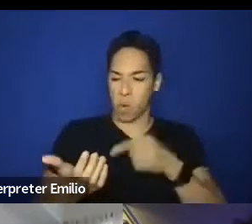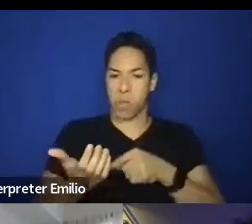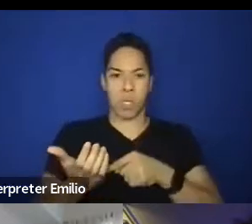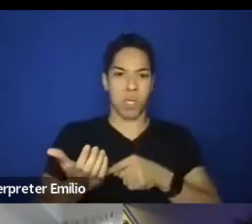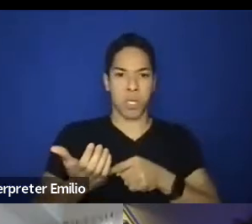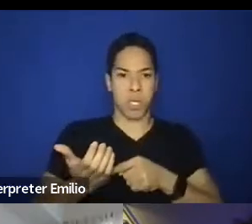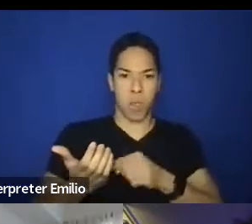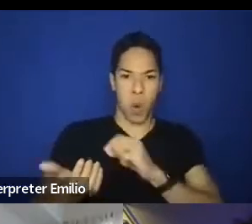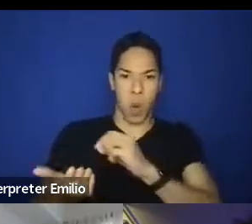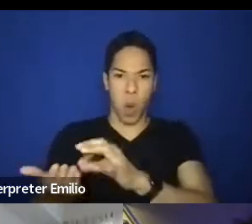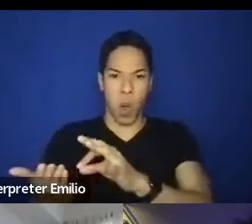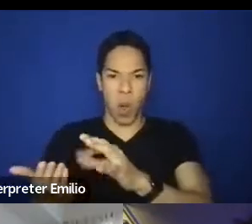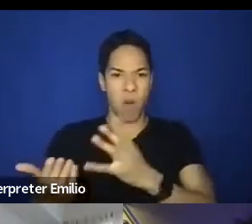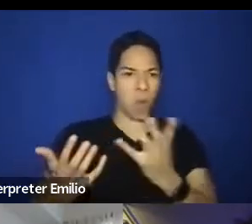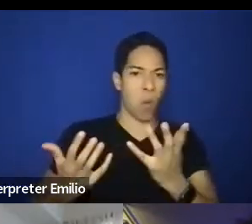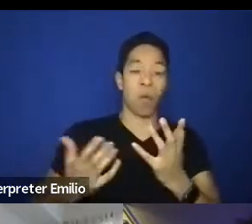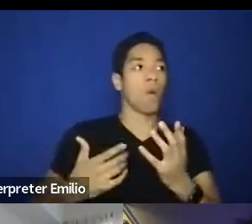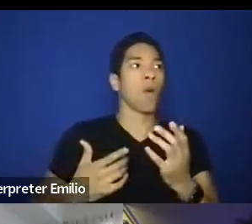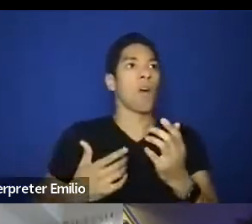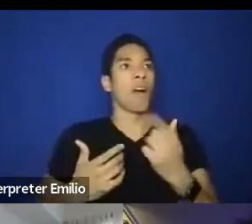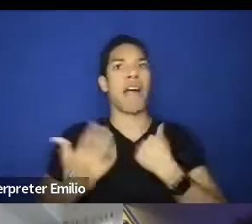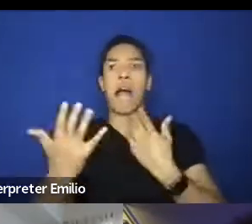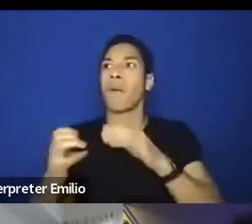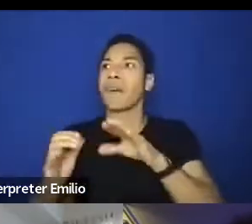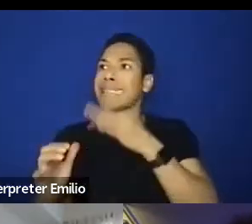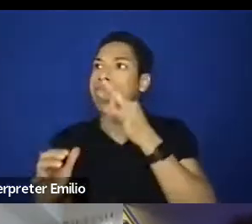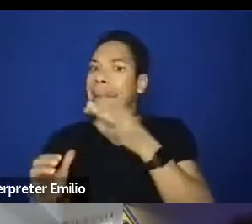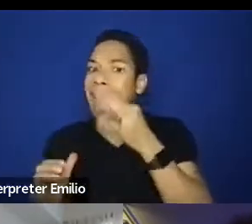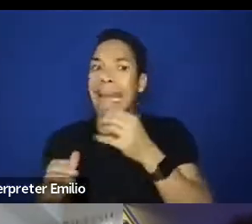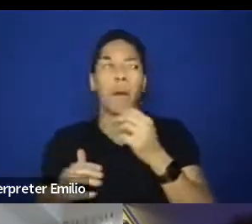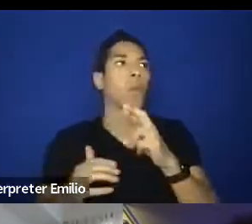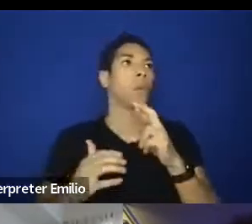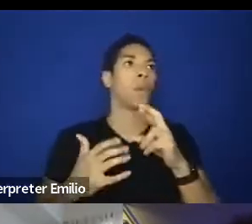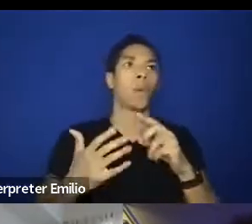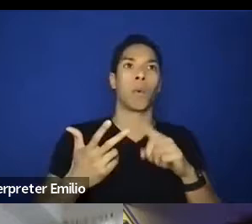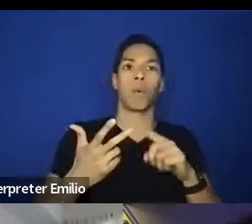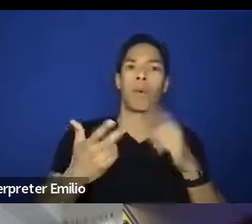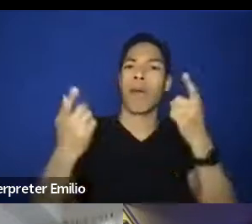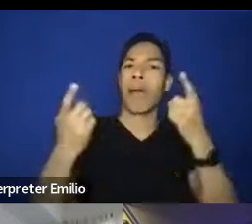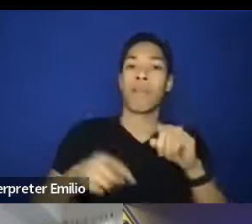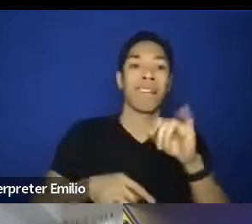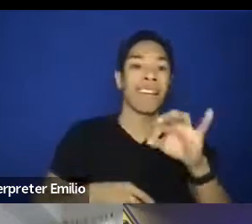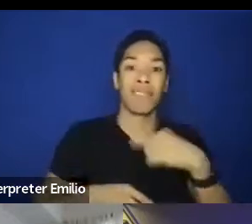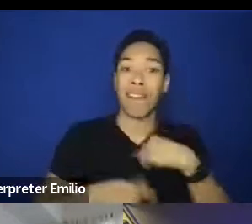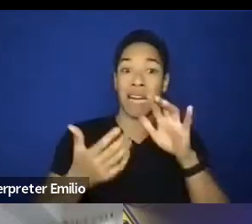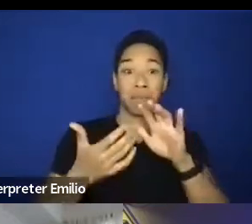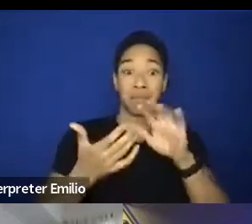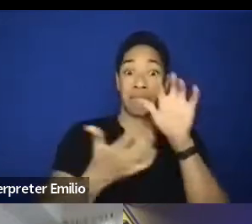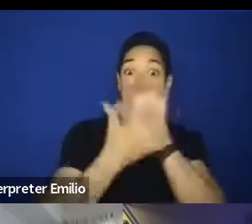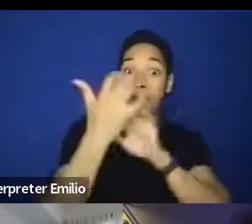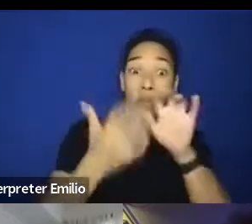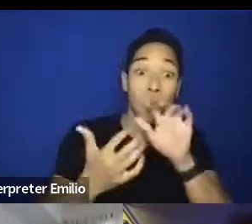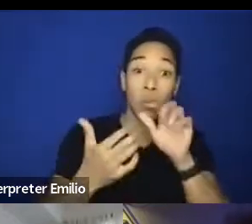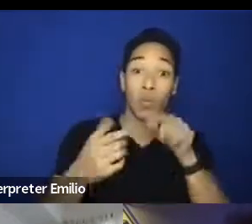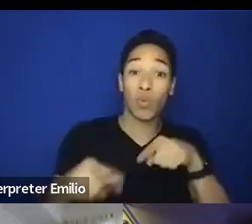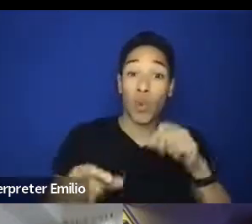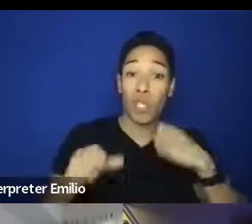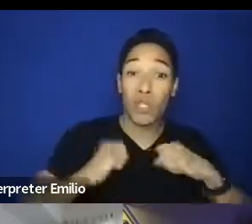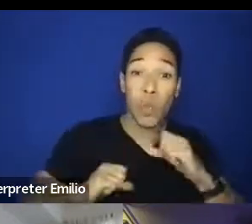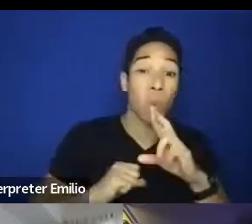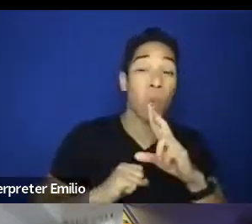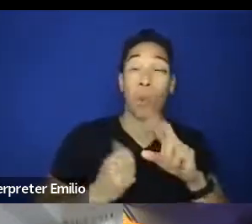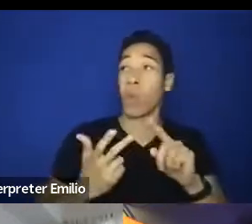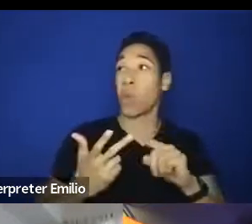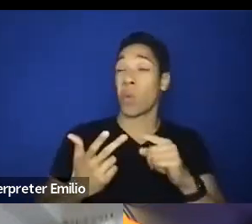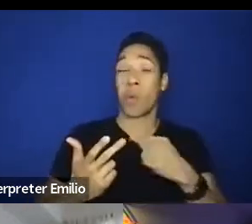to have that snack, or what happens if I get confused in the play, or I have to sneeze, oh, I don't want to be that. I